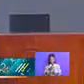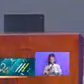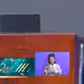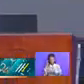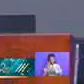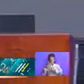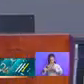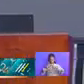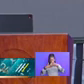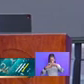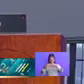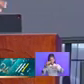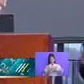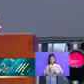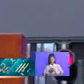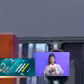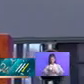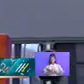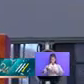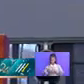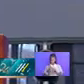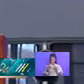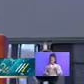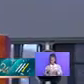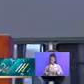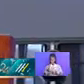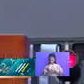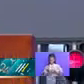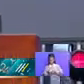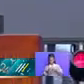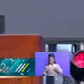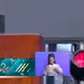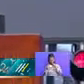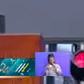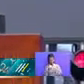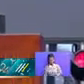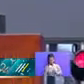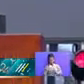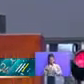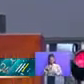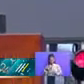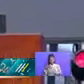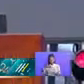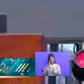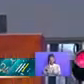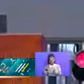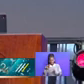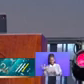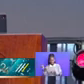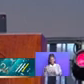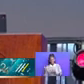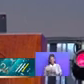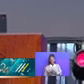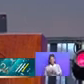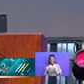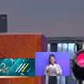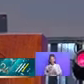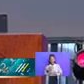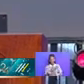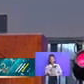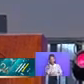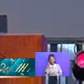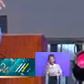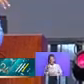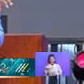that we actually our church current church building and the new building we are buying in this September and that I want you to